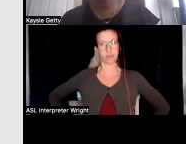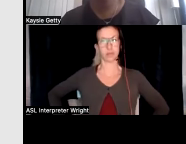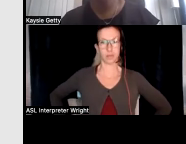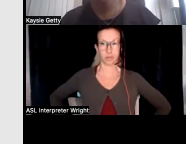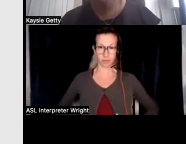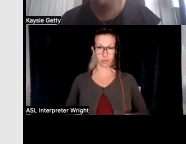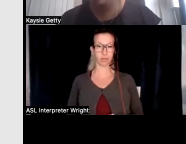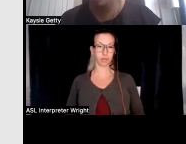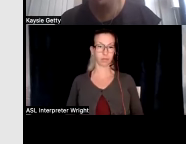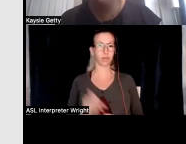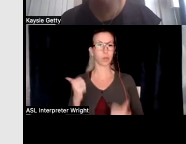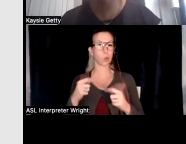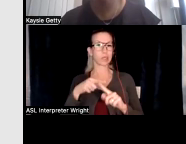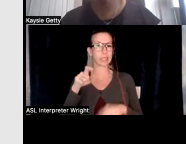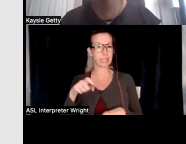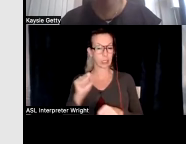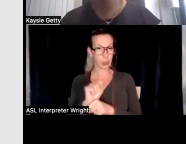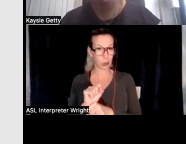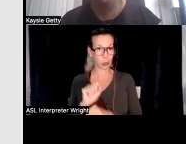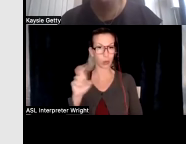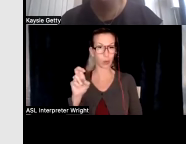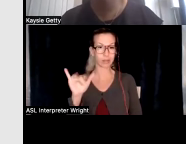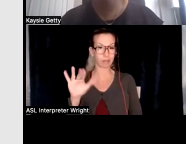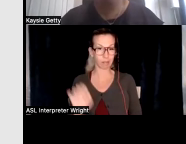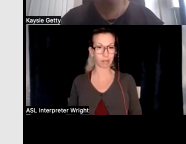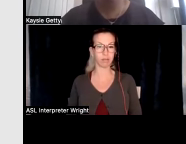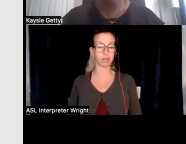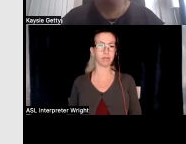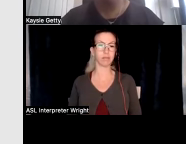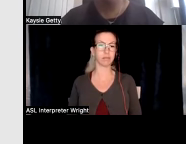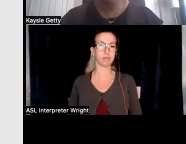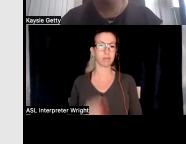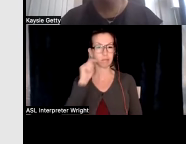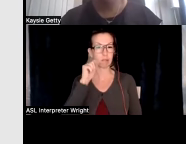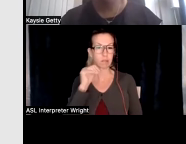The one that needs work is resilience, adolescent development.